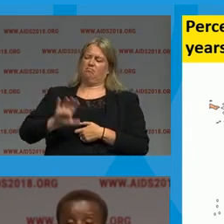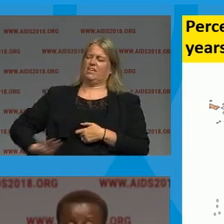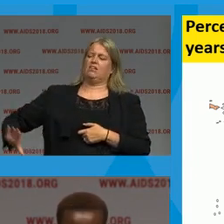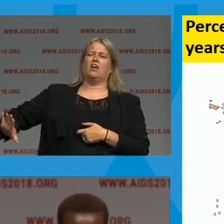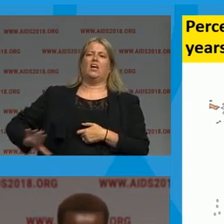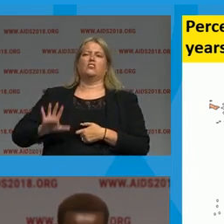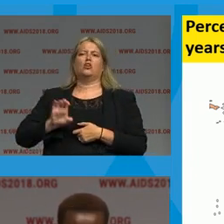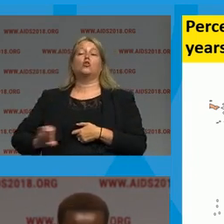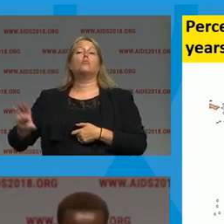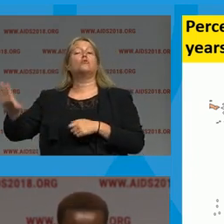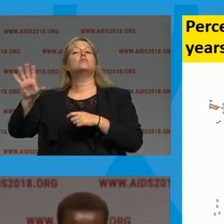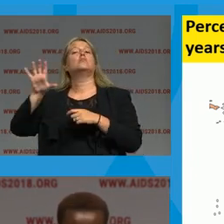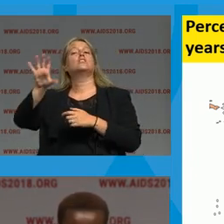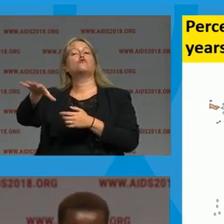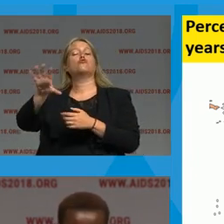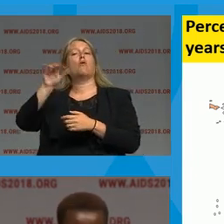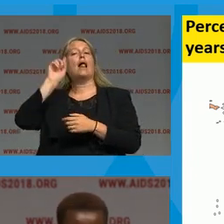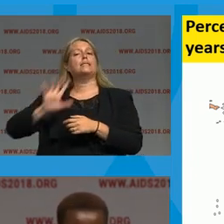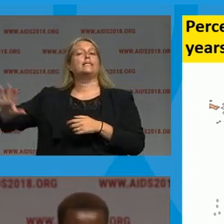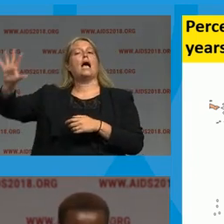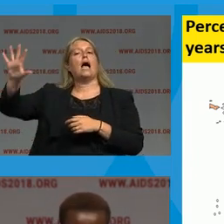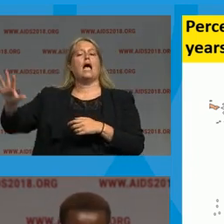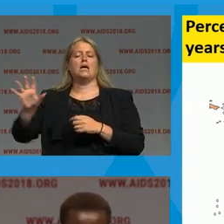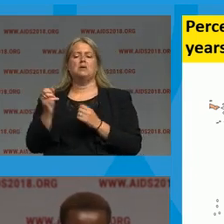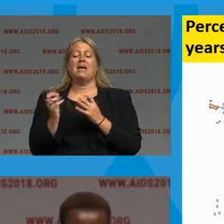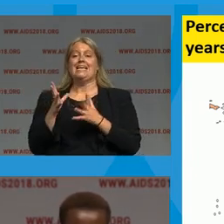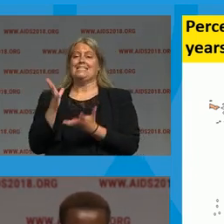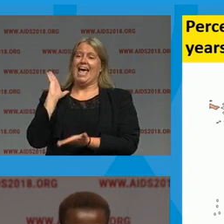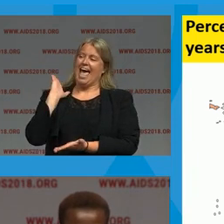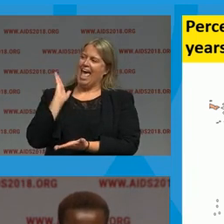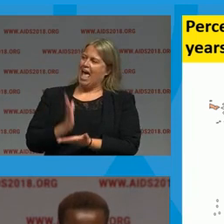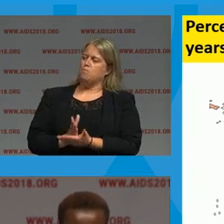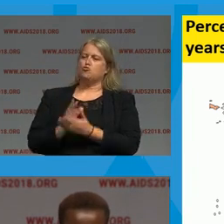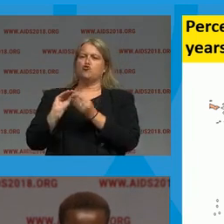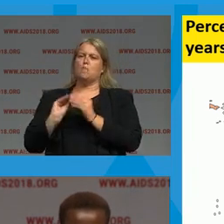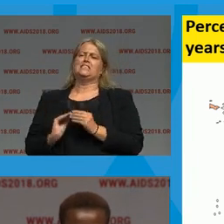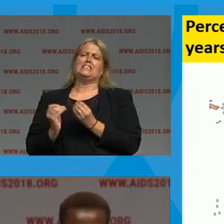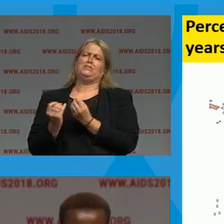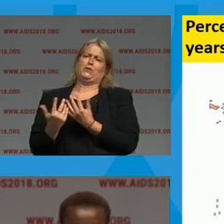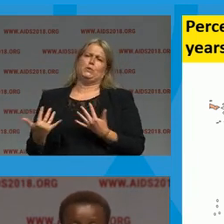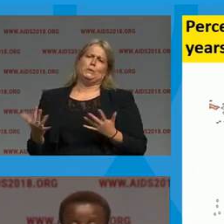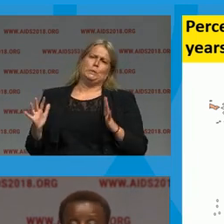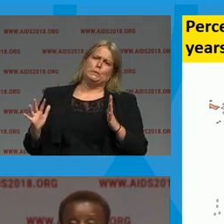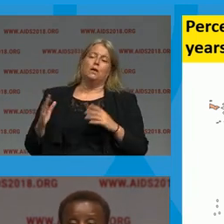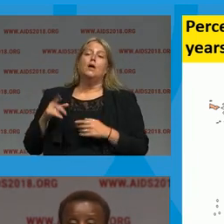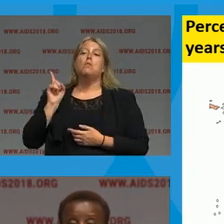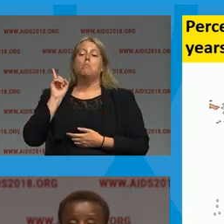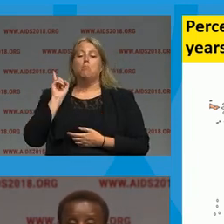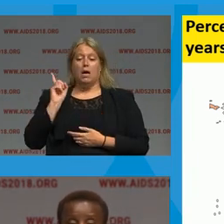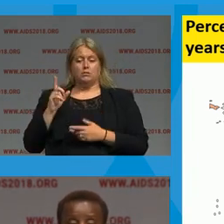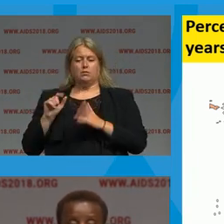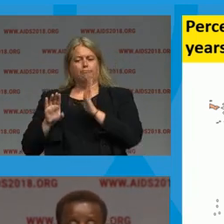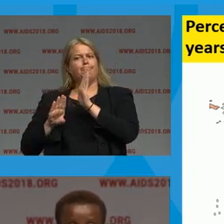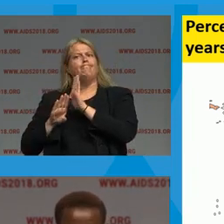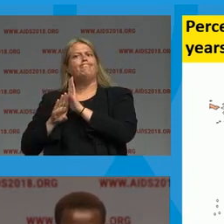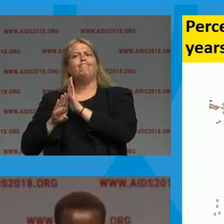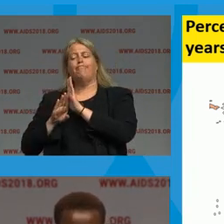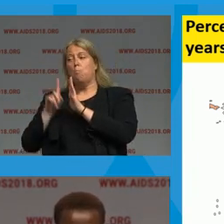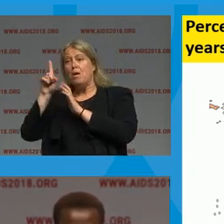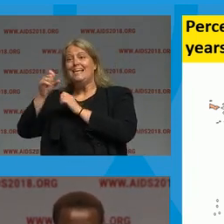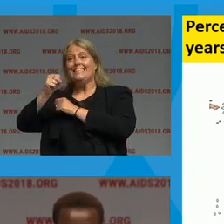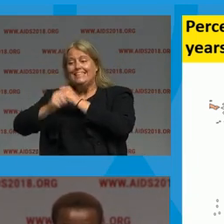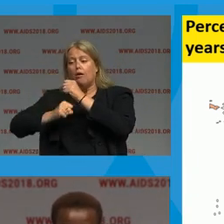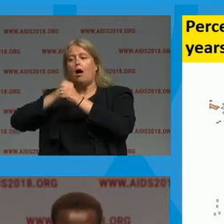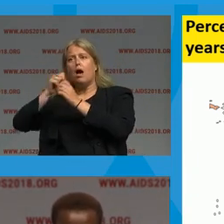we have a few absolute numbers in terms of new infections, there is an increase year to year.